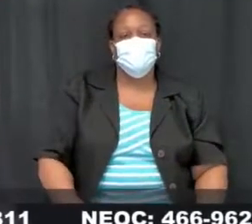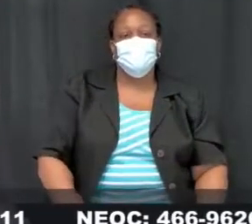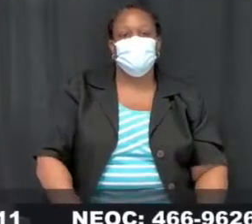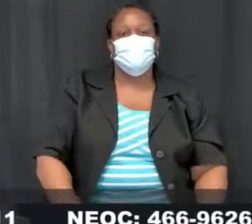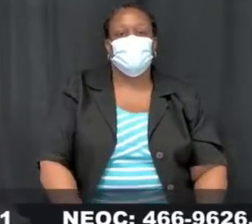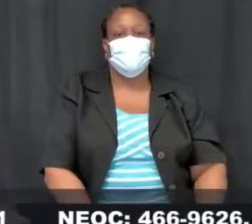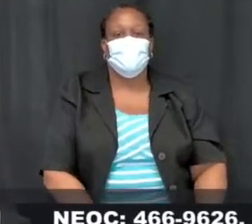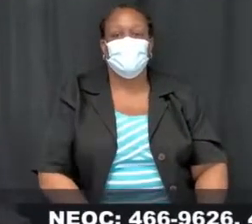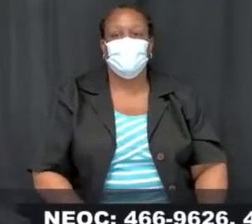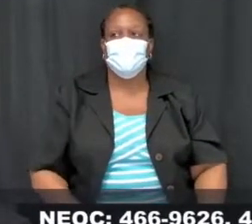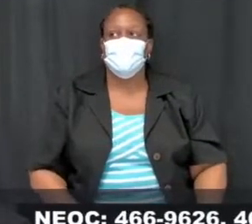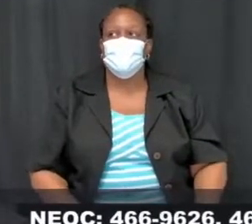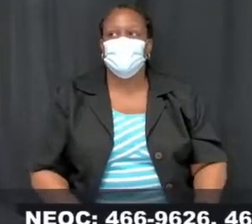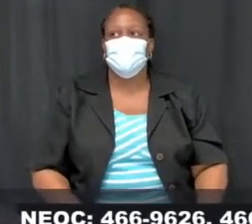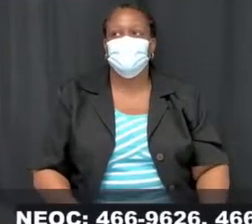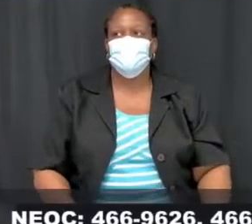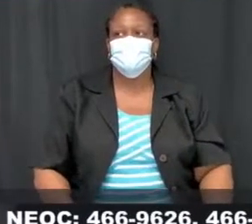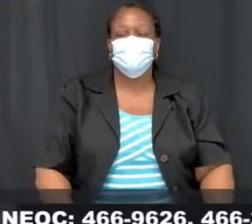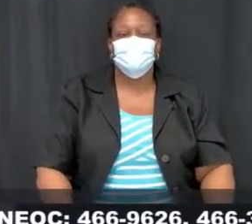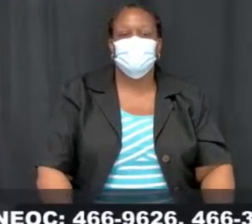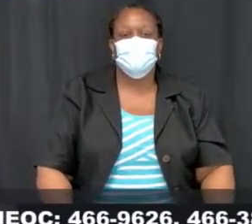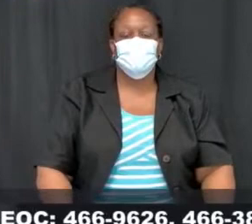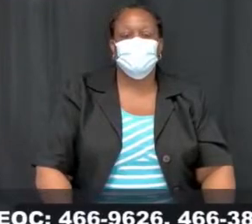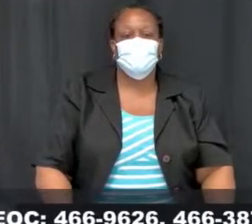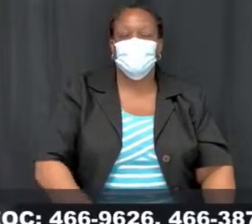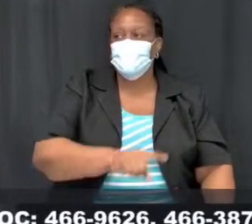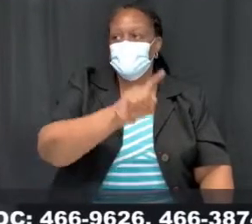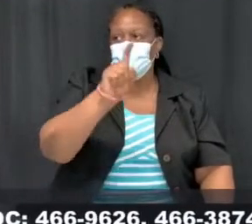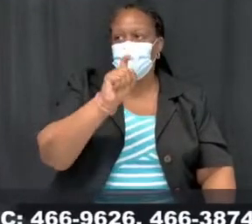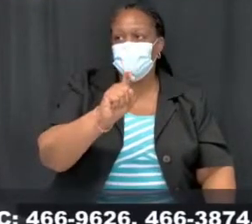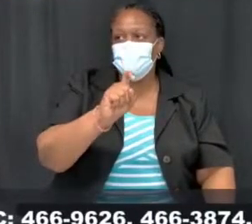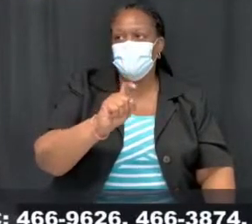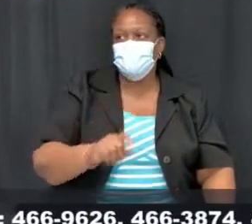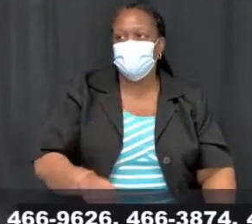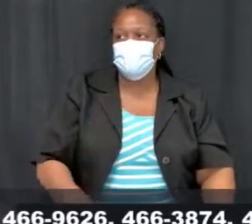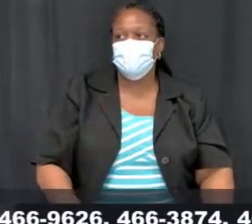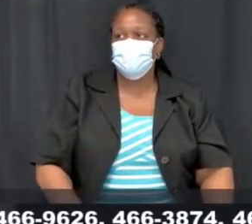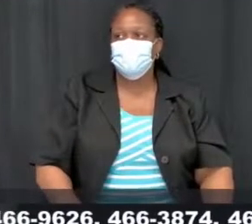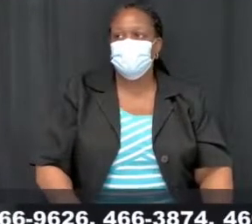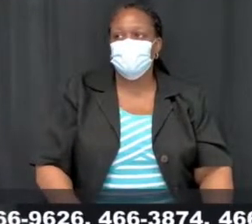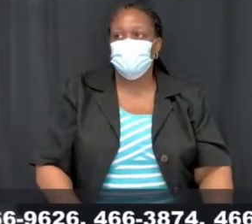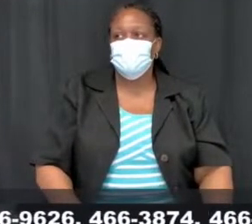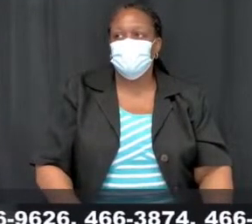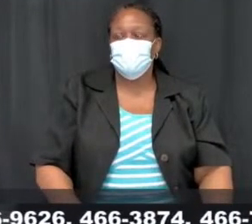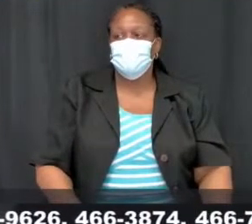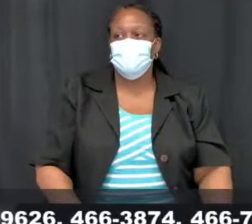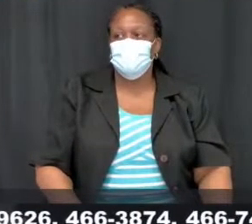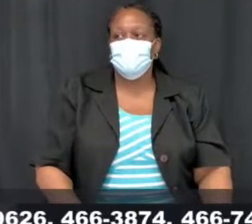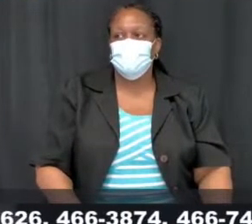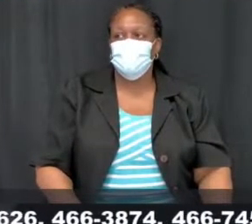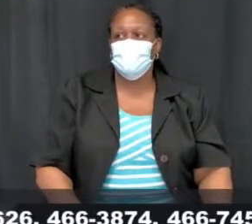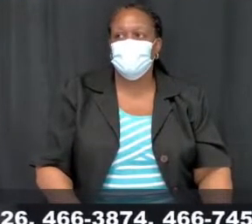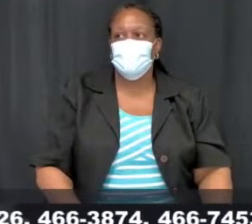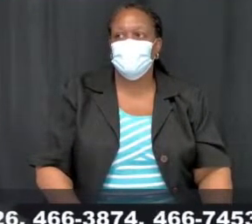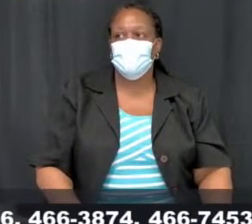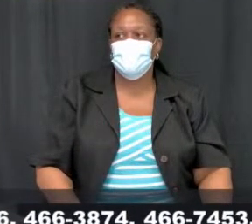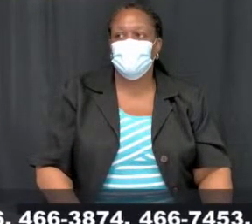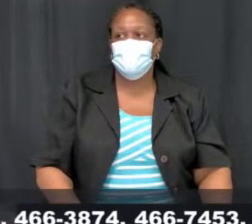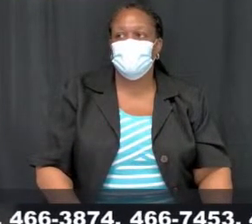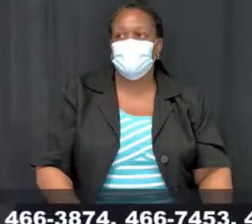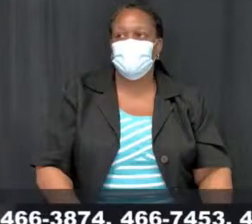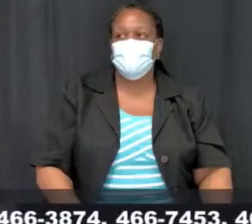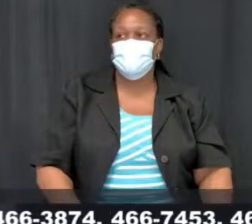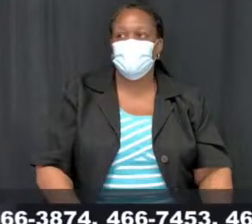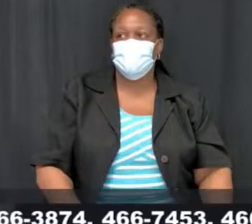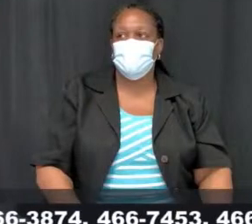Dr. Wilkinson, this question is for you again. How fearful should we be of the Delta variant getting